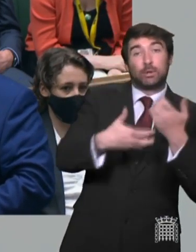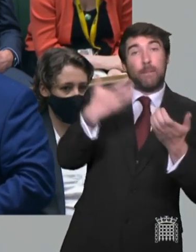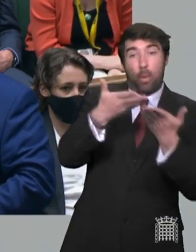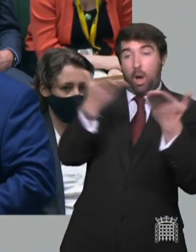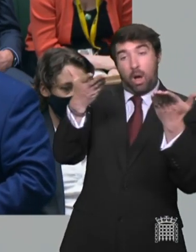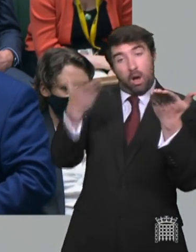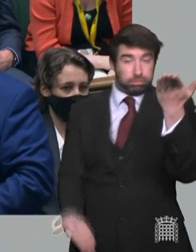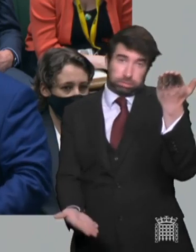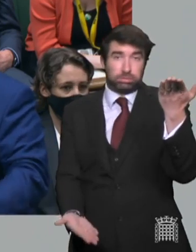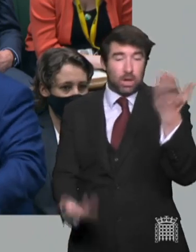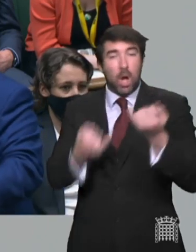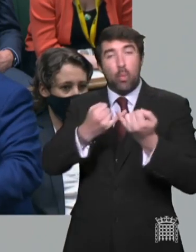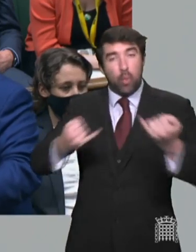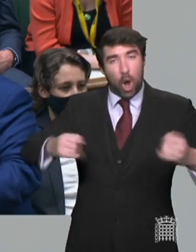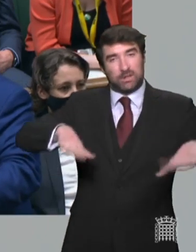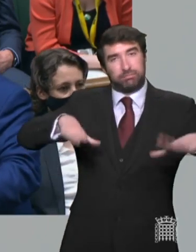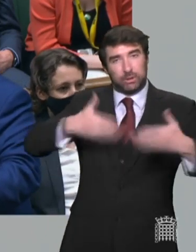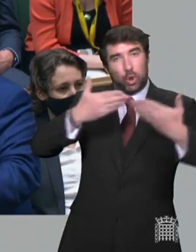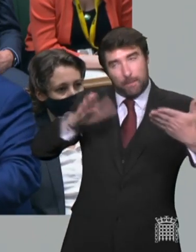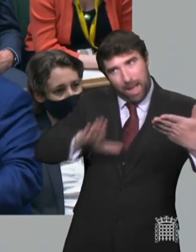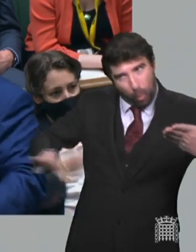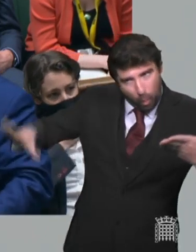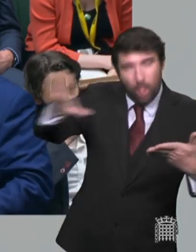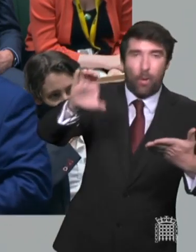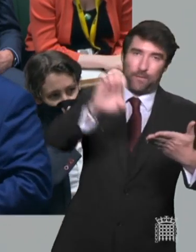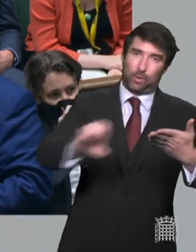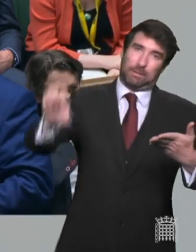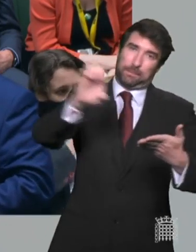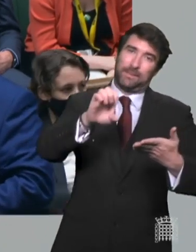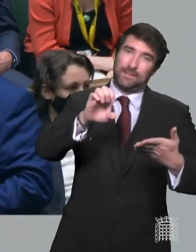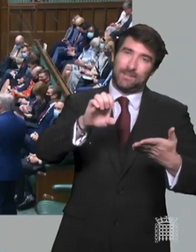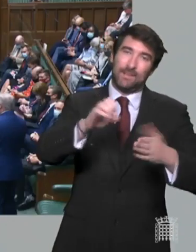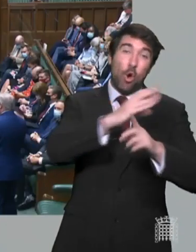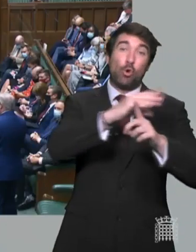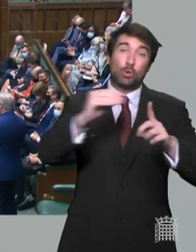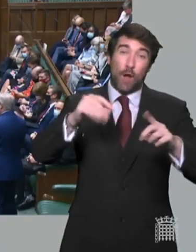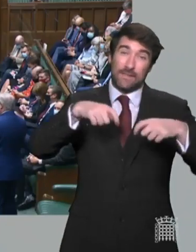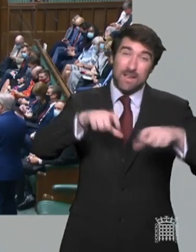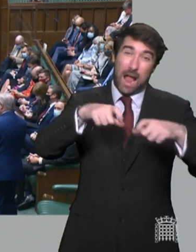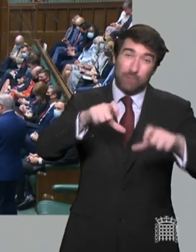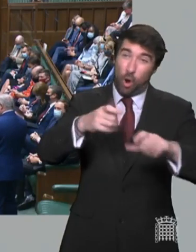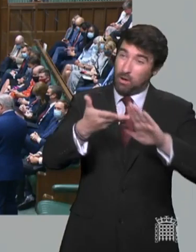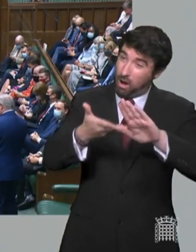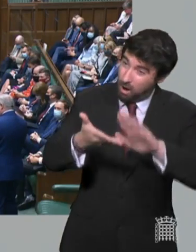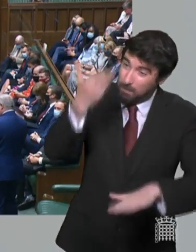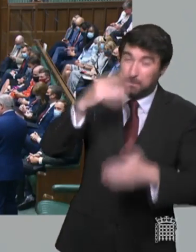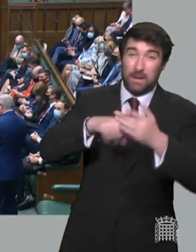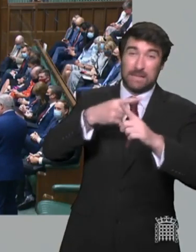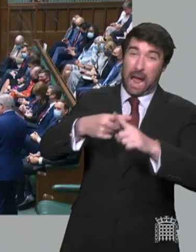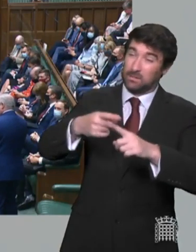this century. More Tory austerity cuts will make this even worse. Scotland deserves